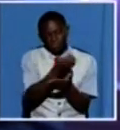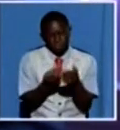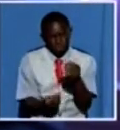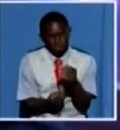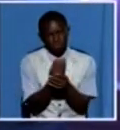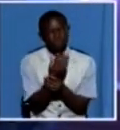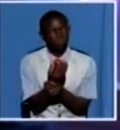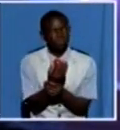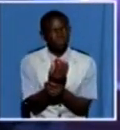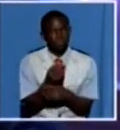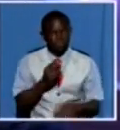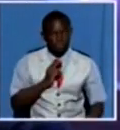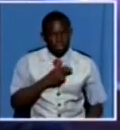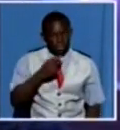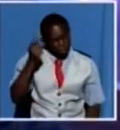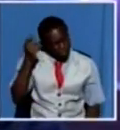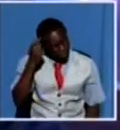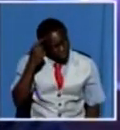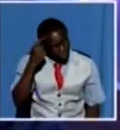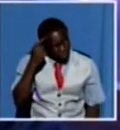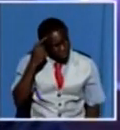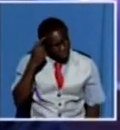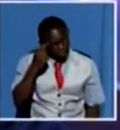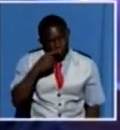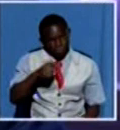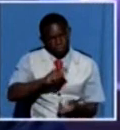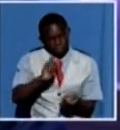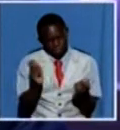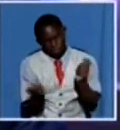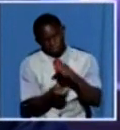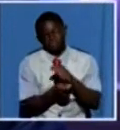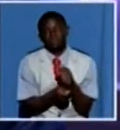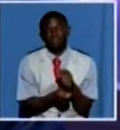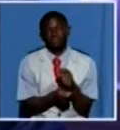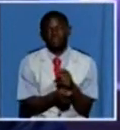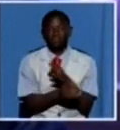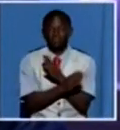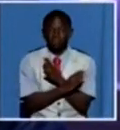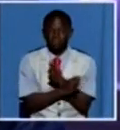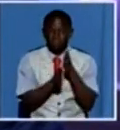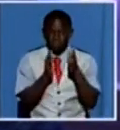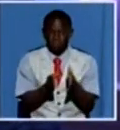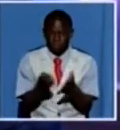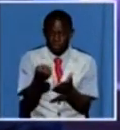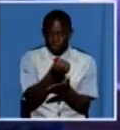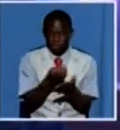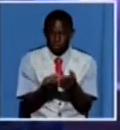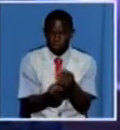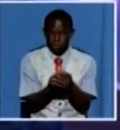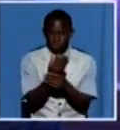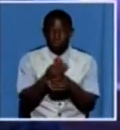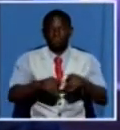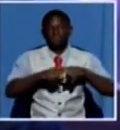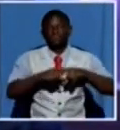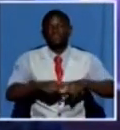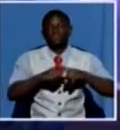the process. We need to understand that for Zambian economy to grow, it must be fully owned by Zambians. If we are to claim